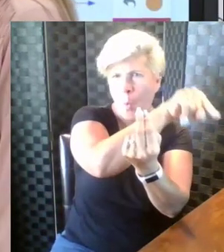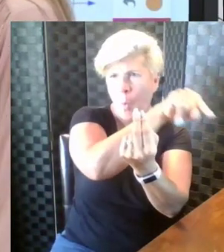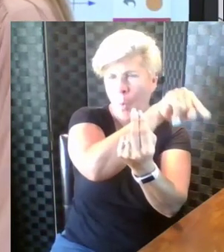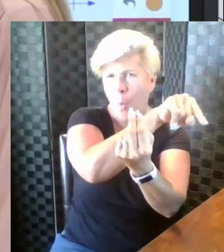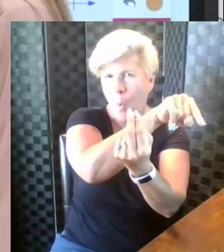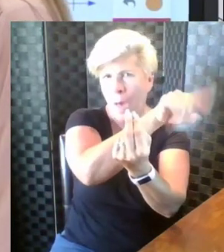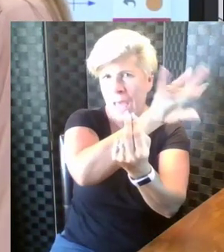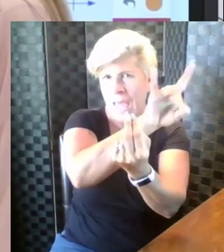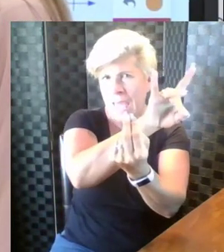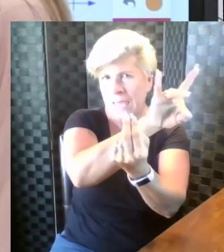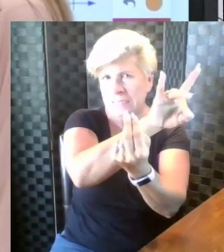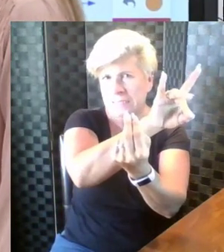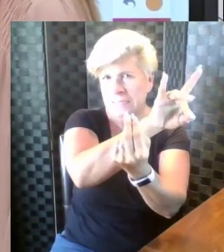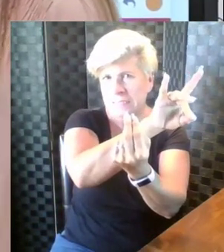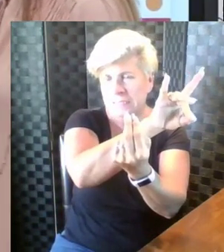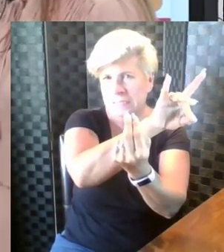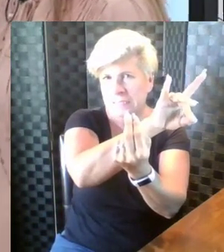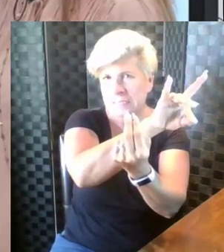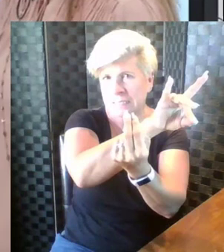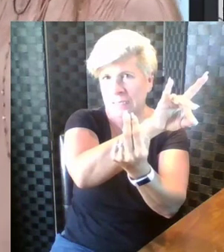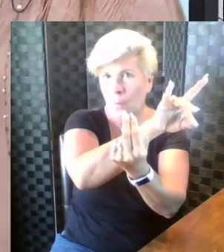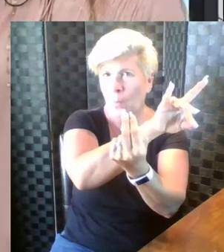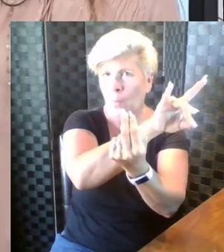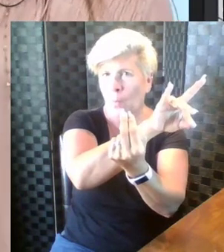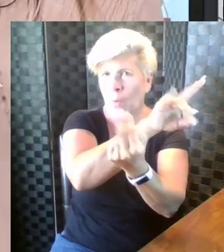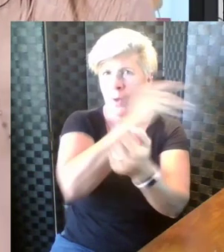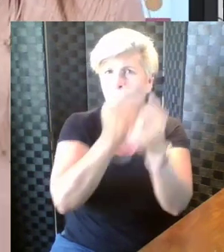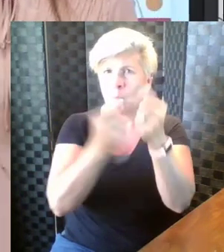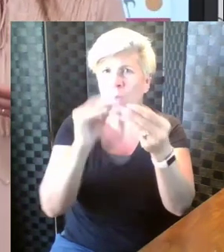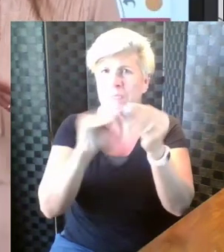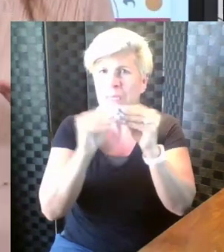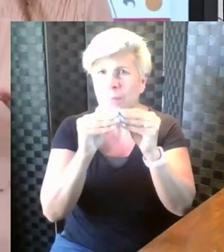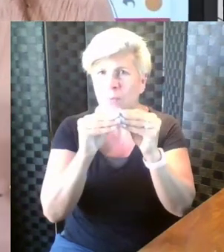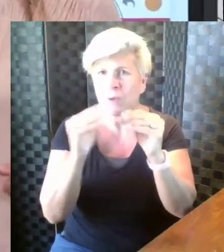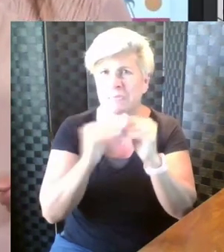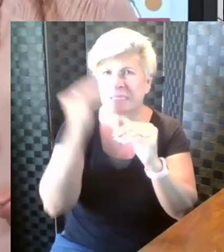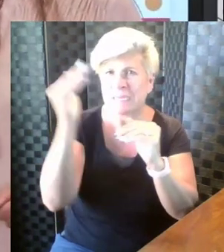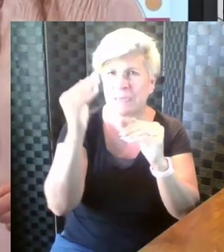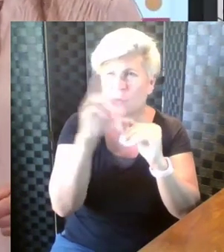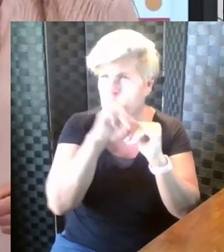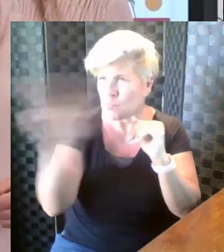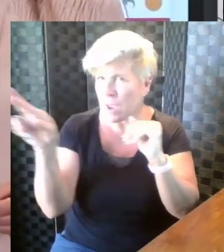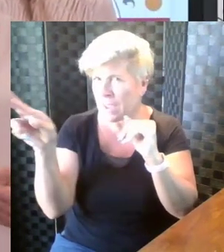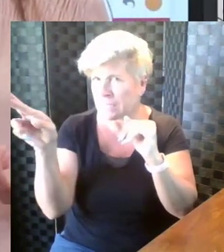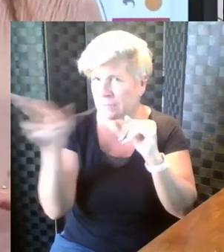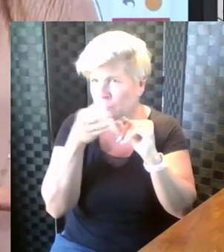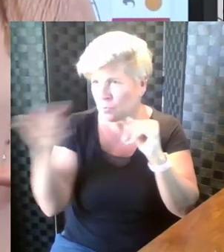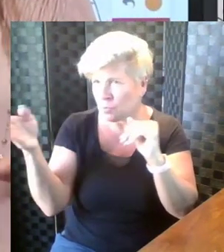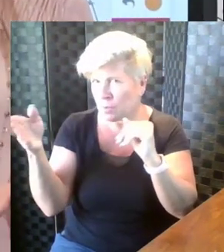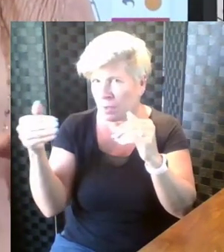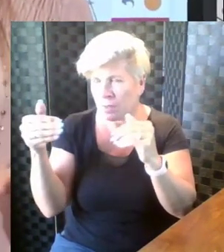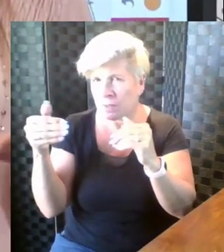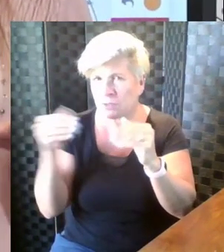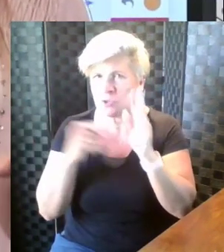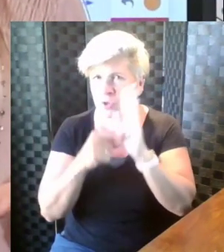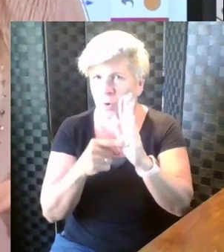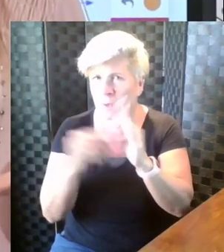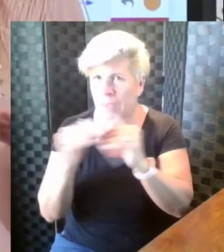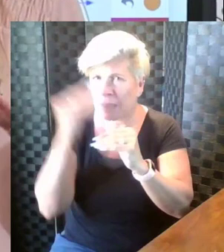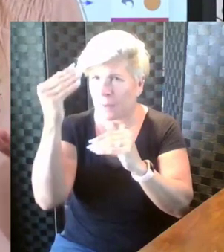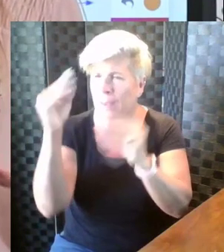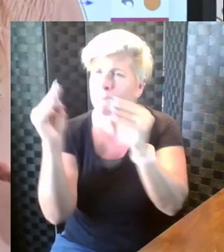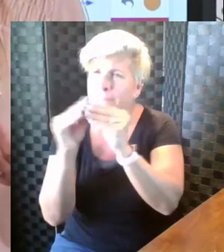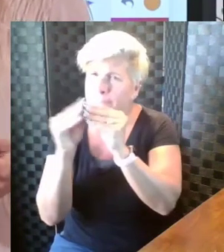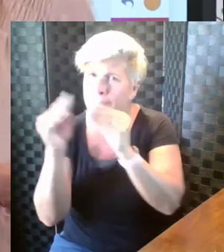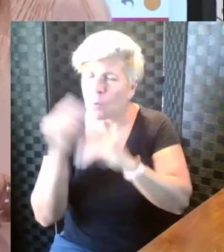There's a clue. 8. Which number is further to the right on our number line, indicating that it would be